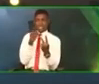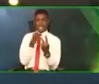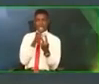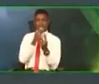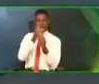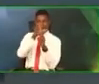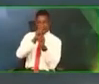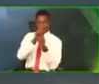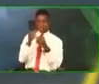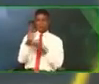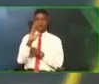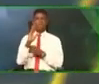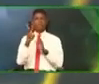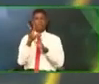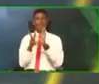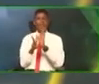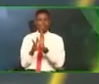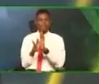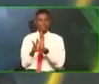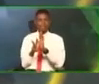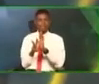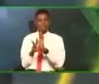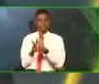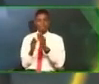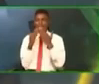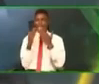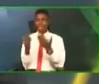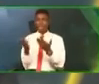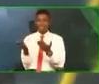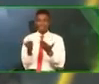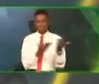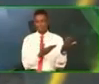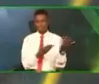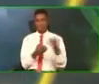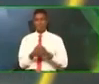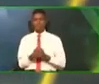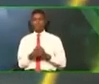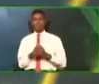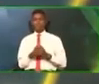will. Are we together? Thank you, gentlemen.